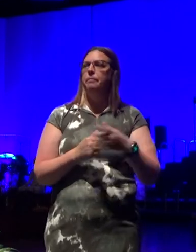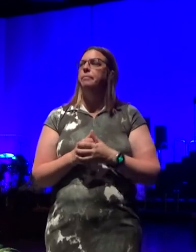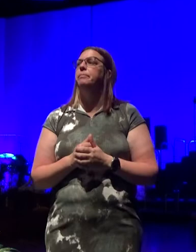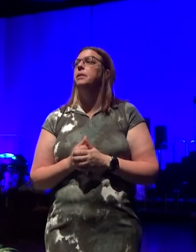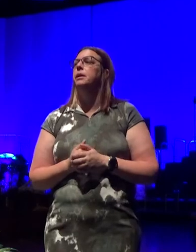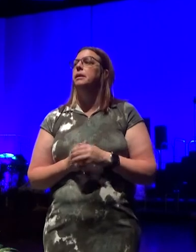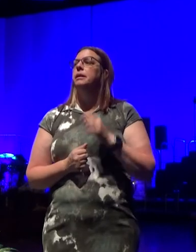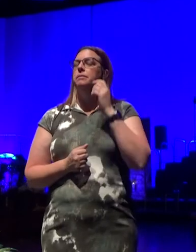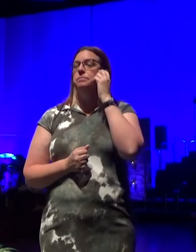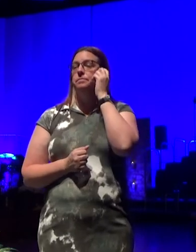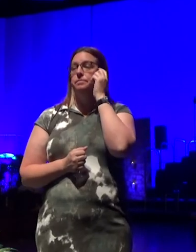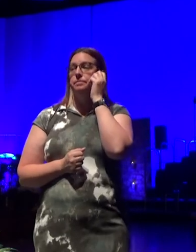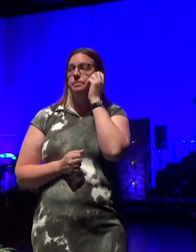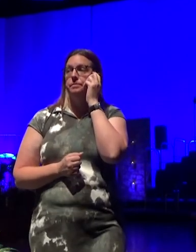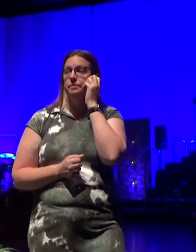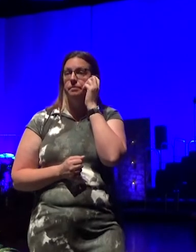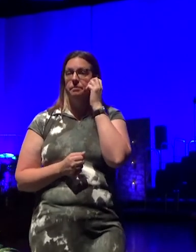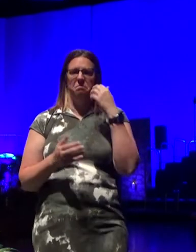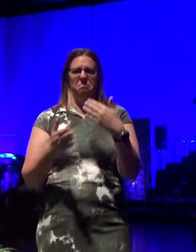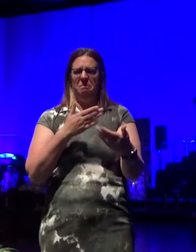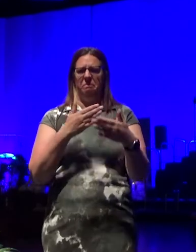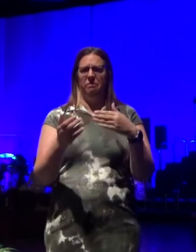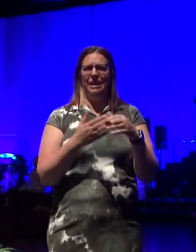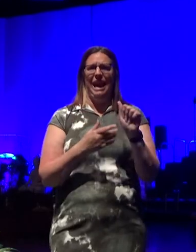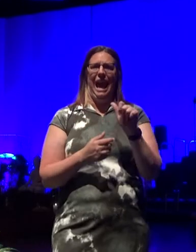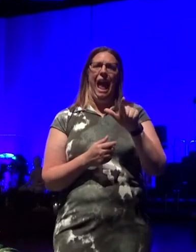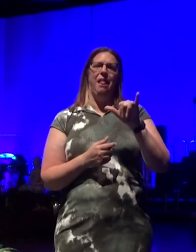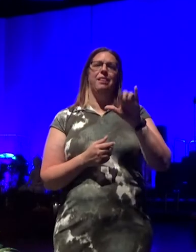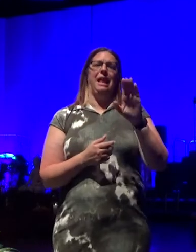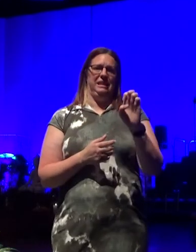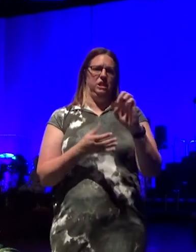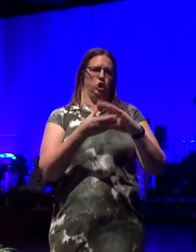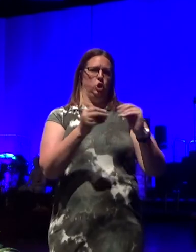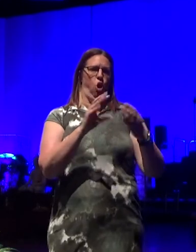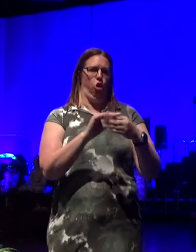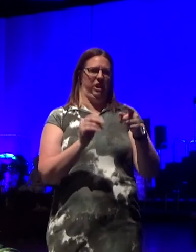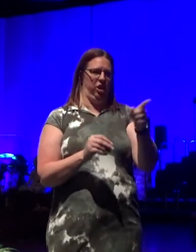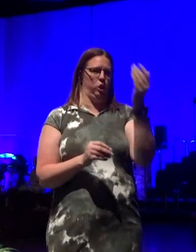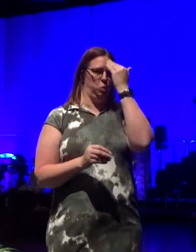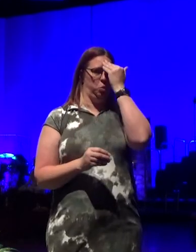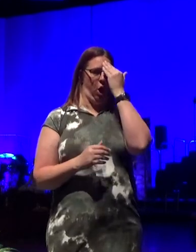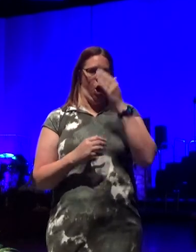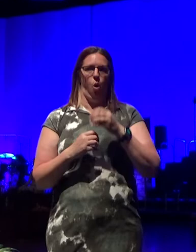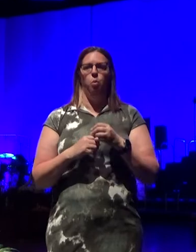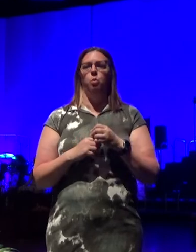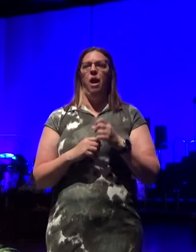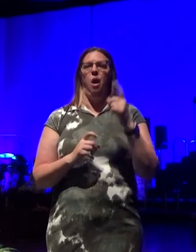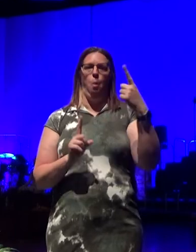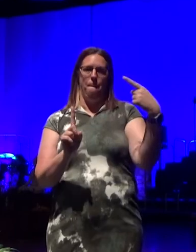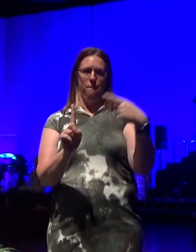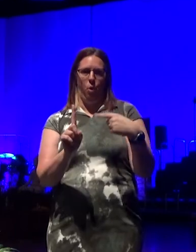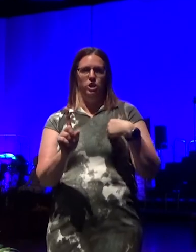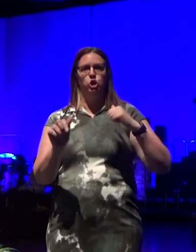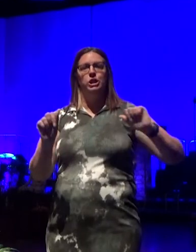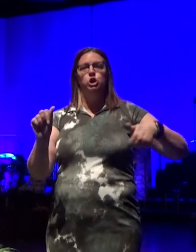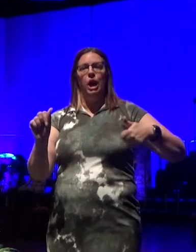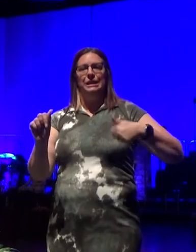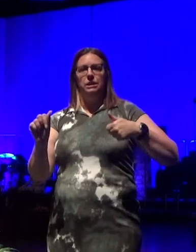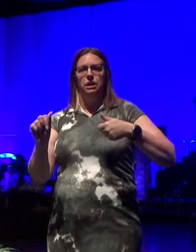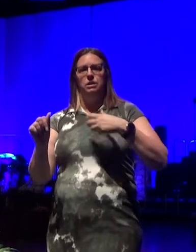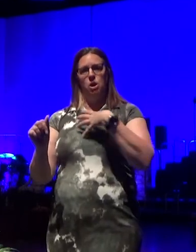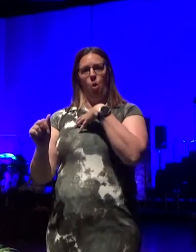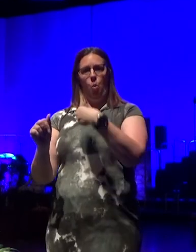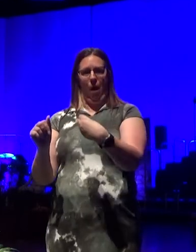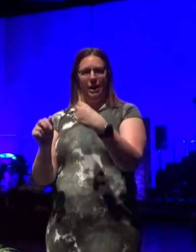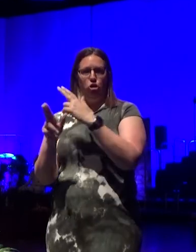And whichever Alice story you know of, at some point she chases a little white rabbit down the rabbit hole,